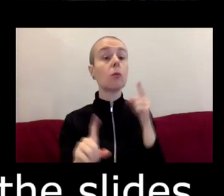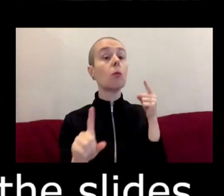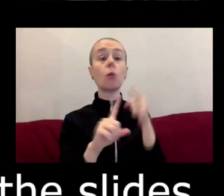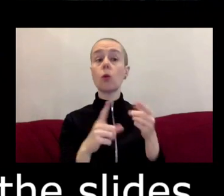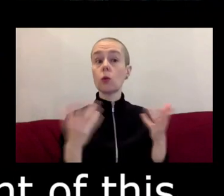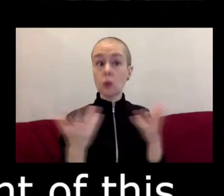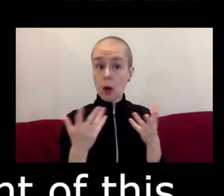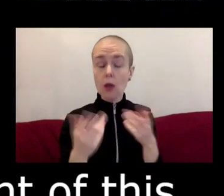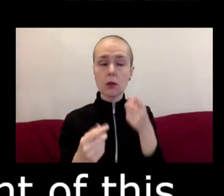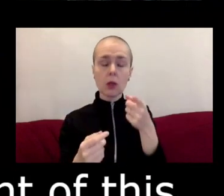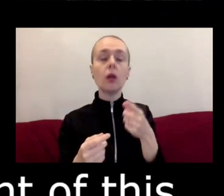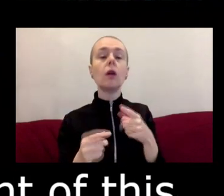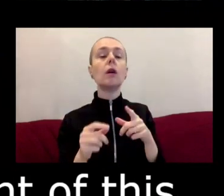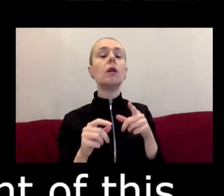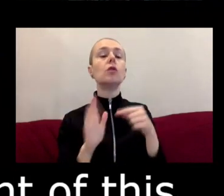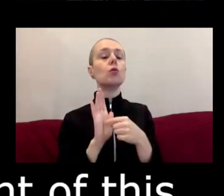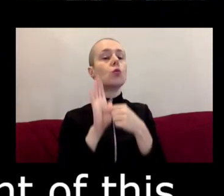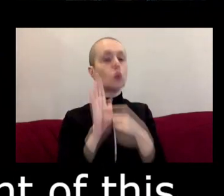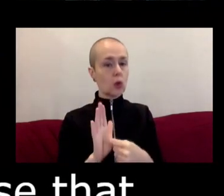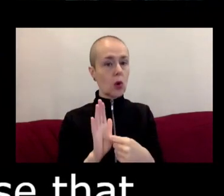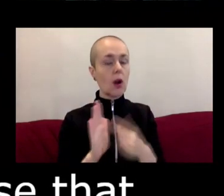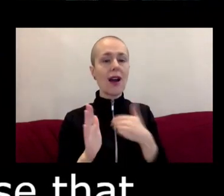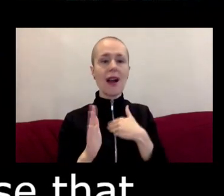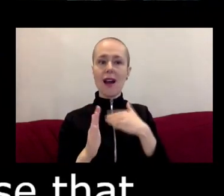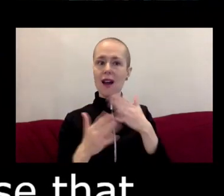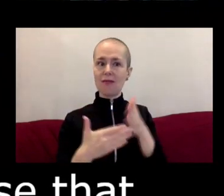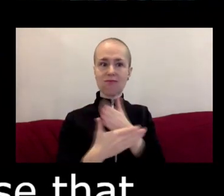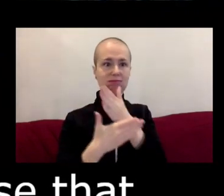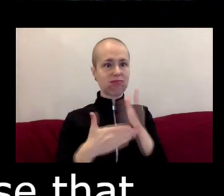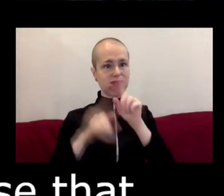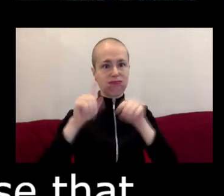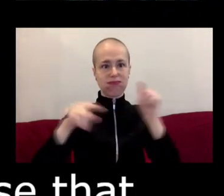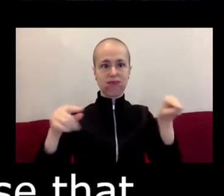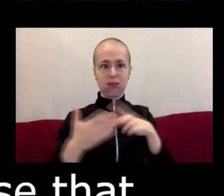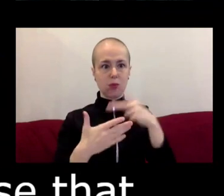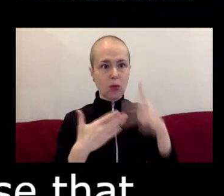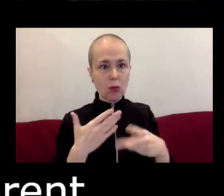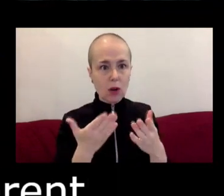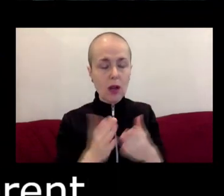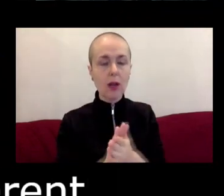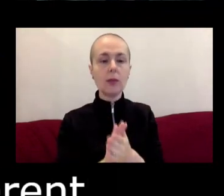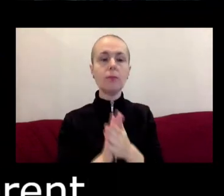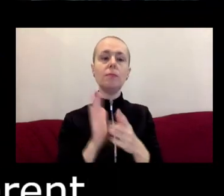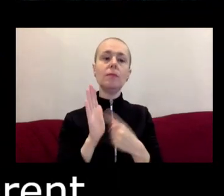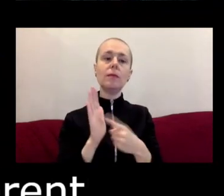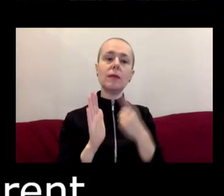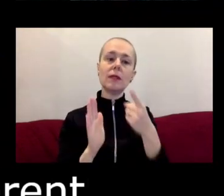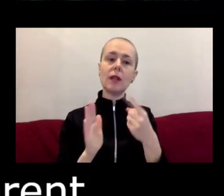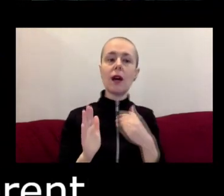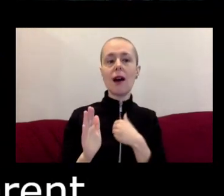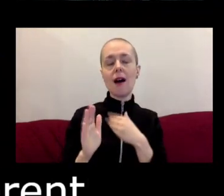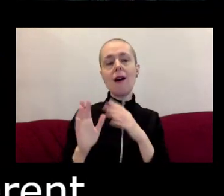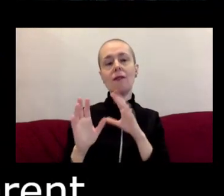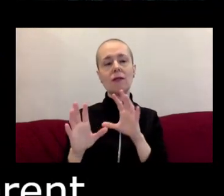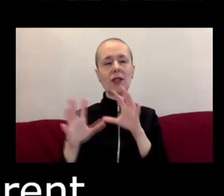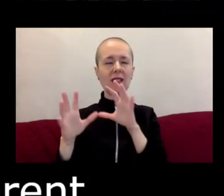to showcase that we have a range of different programs. We might be doing more like a science-y thing with like